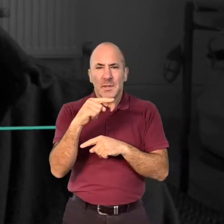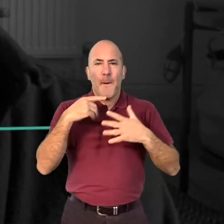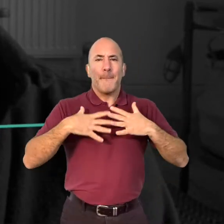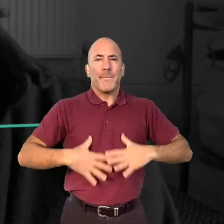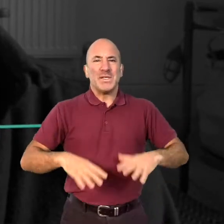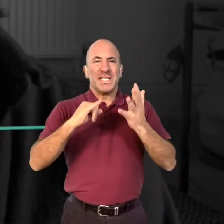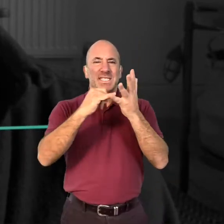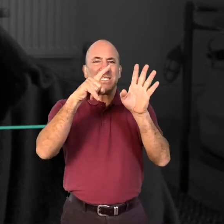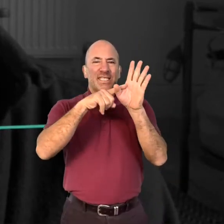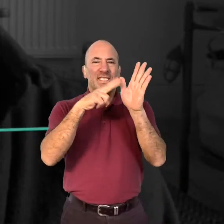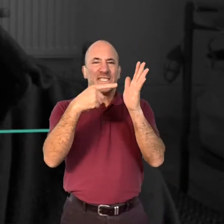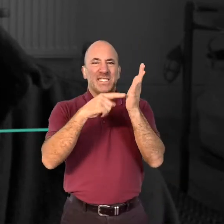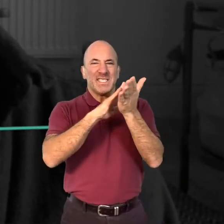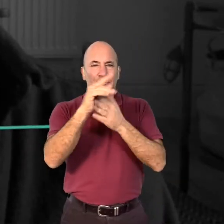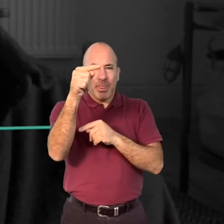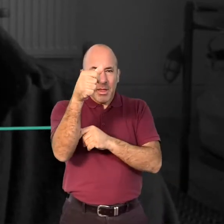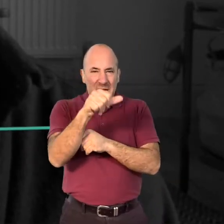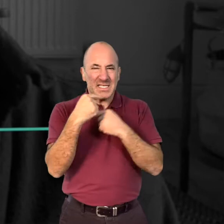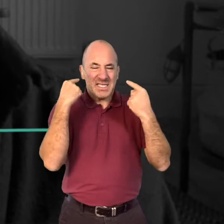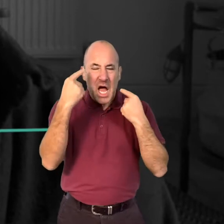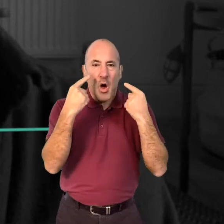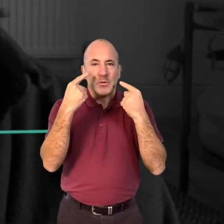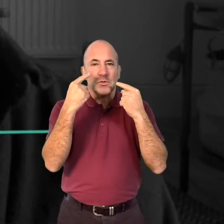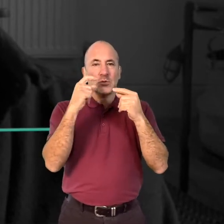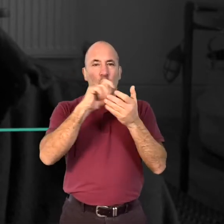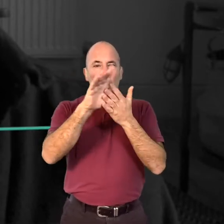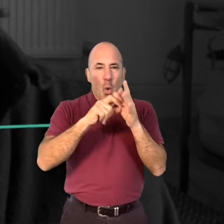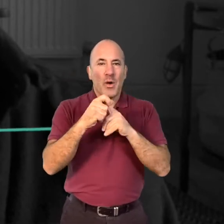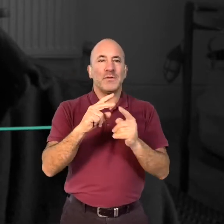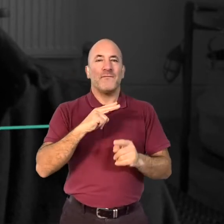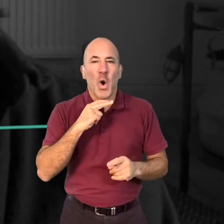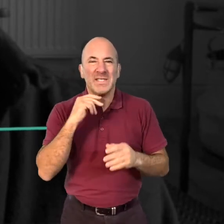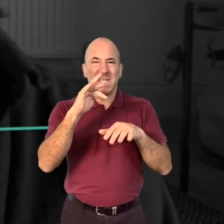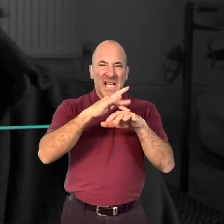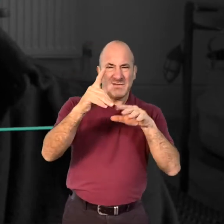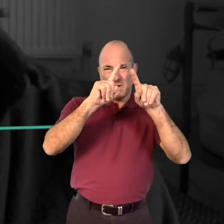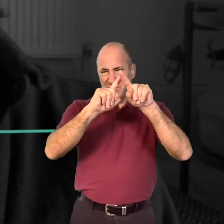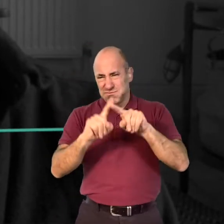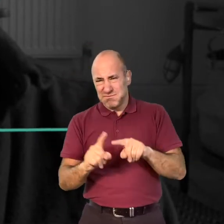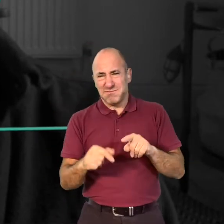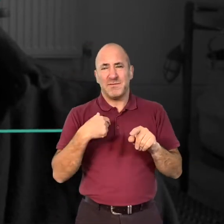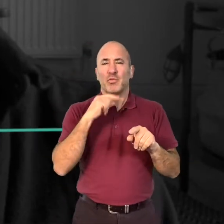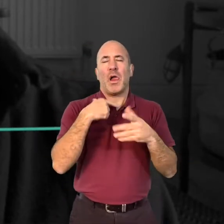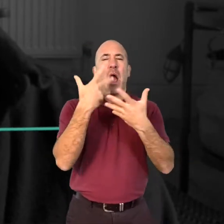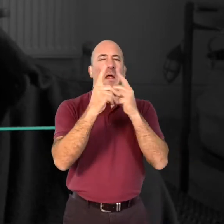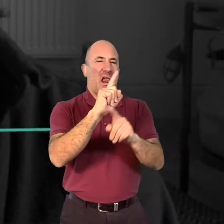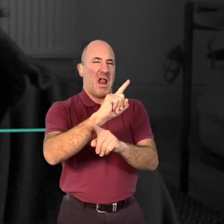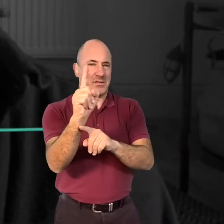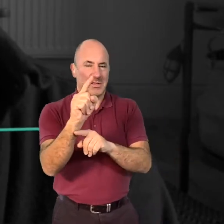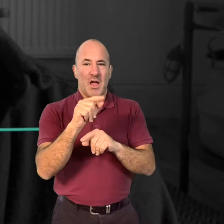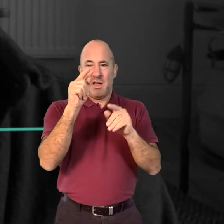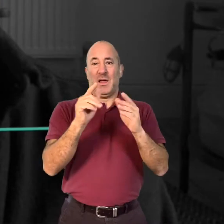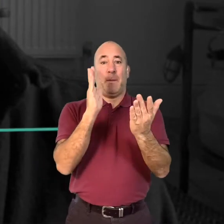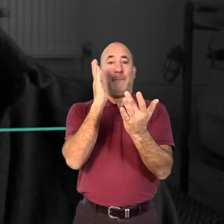sounds, chords, voice commands, sensitivity, and other items, and we'll talk through those in a second. And then on the right in the middle here, you